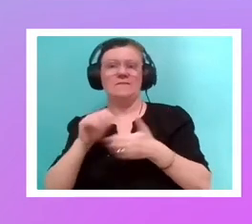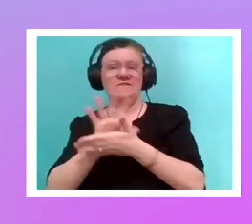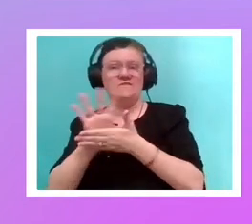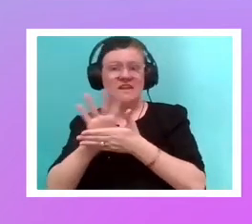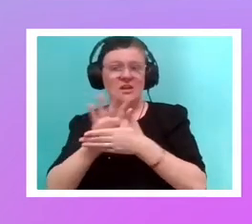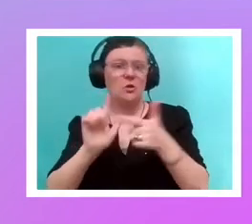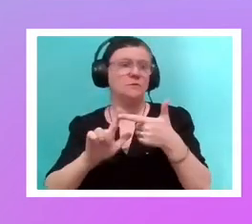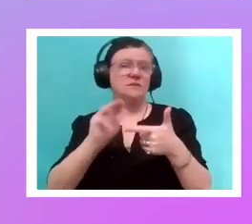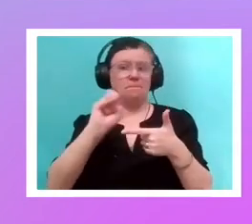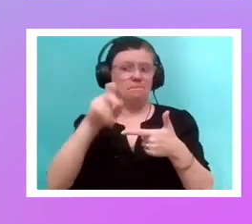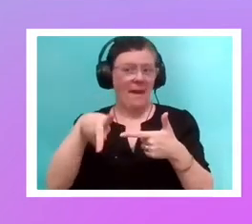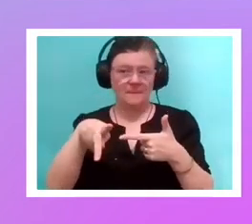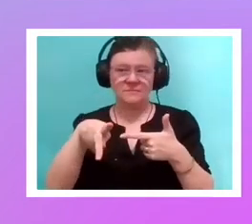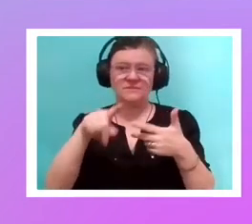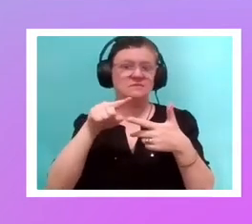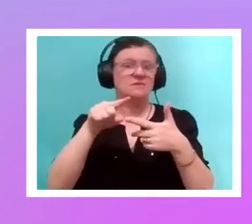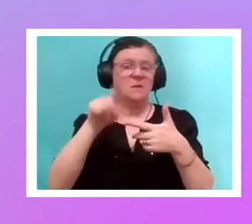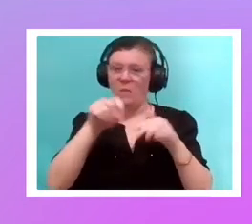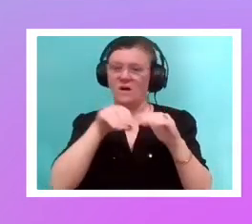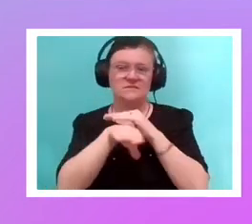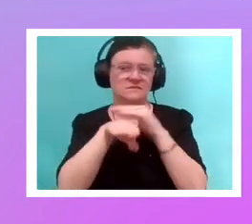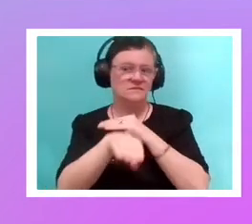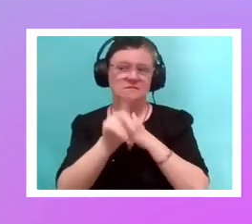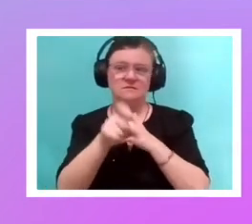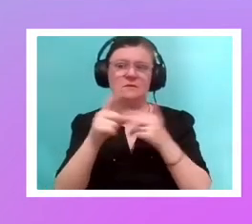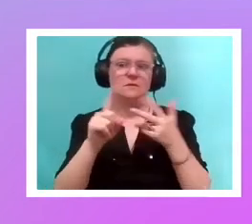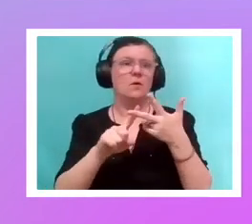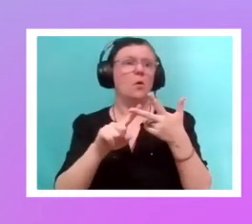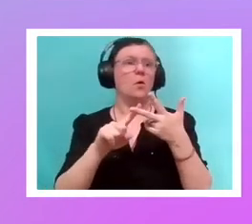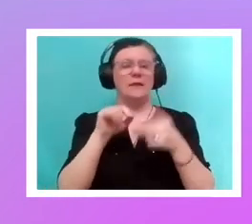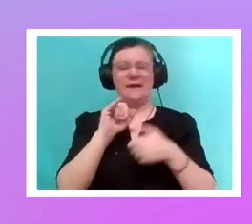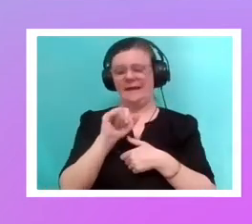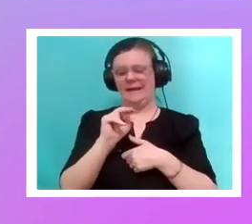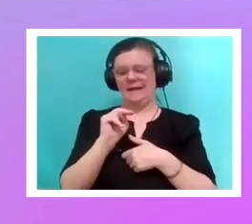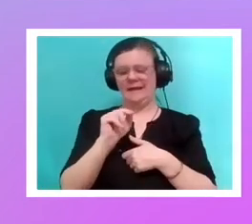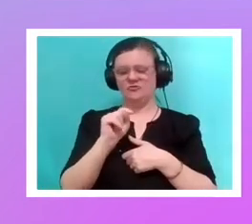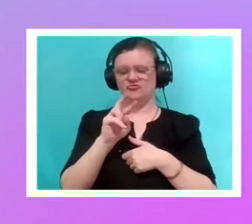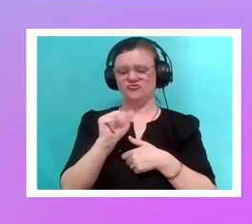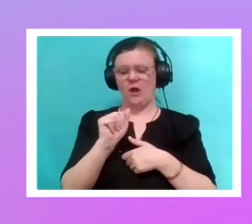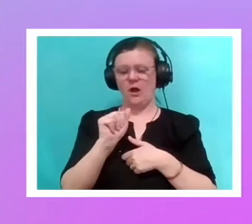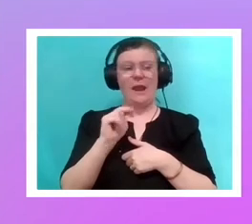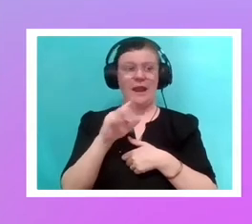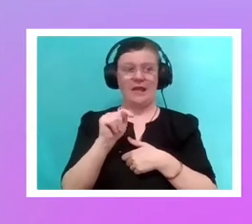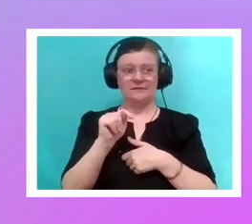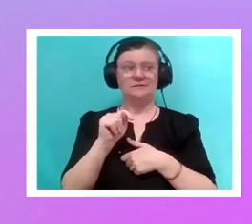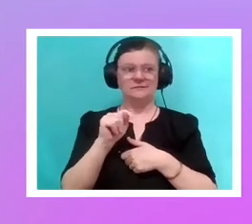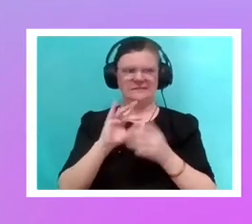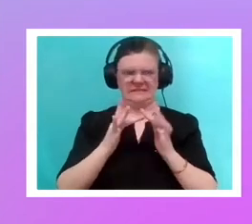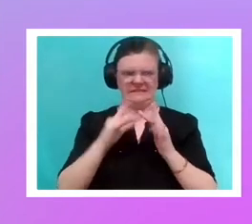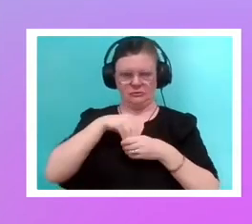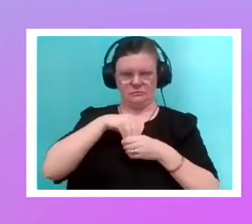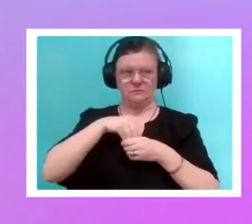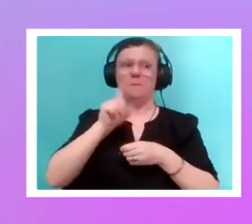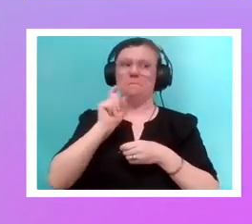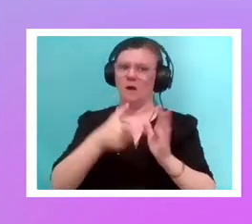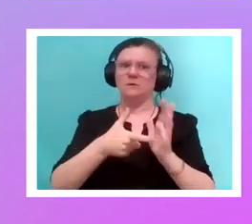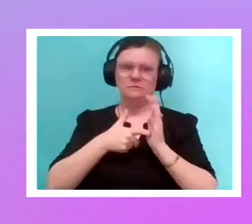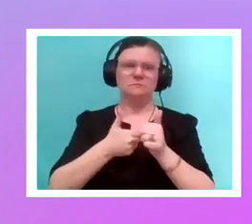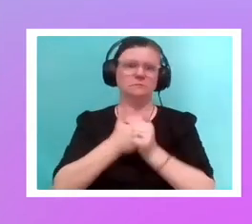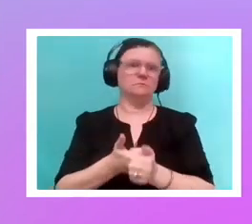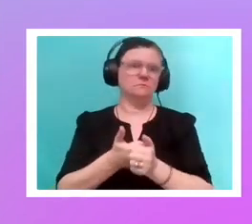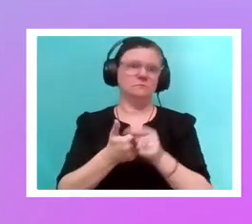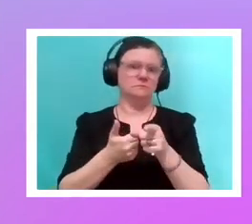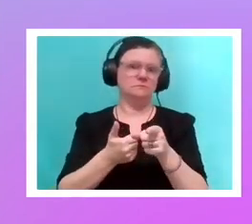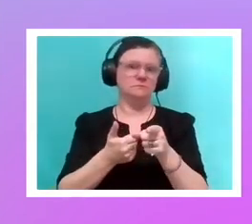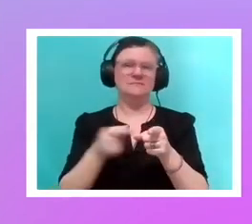older documents, or for example, things like intranets that haven't changed. Those are some of the exemptions that are in the new regulations, but they're not